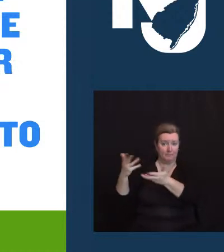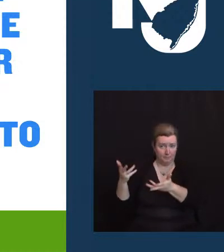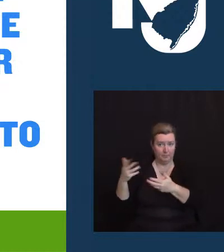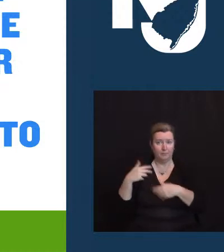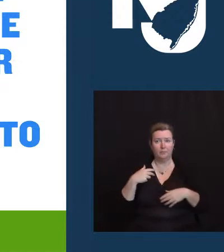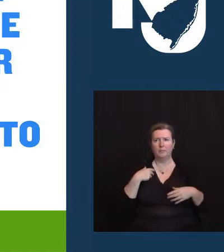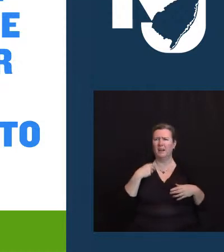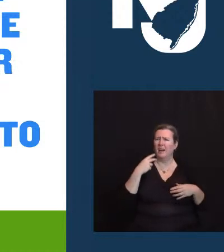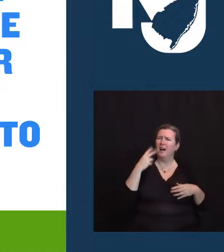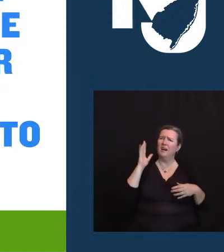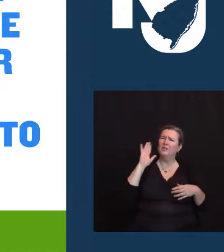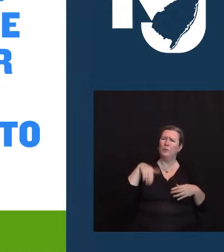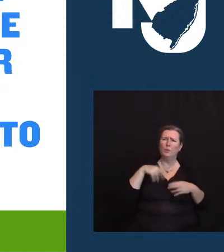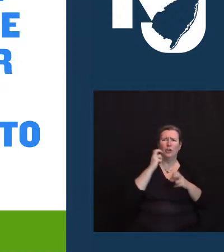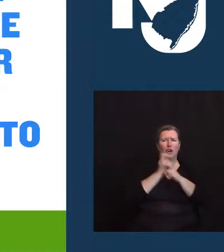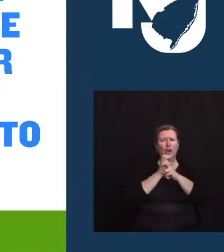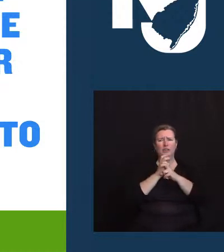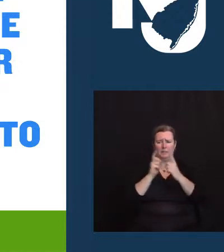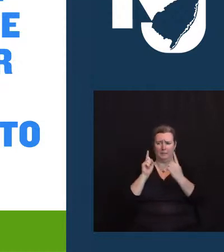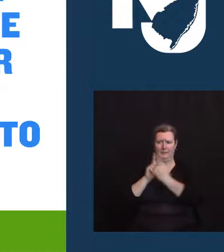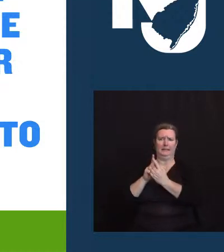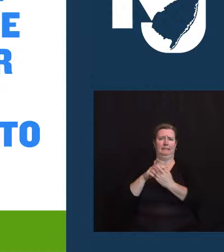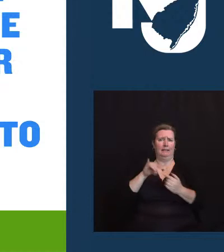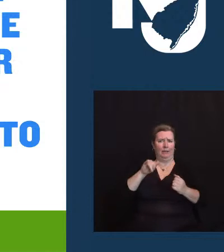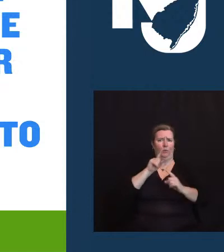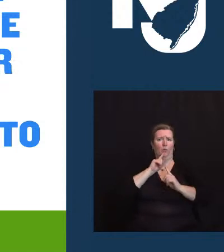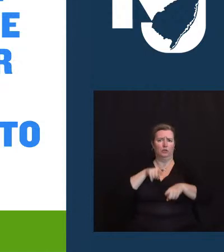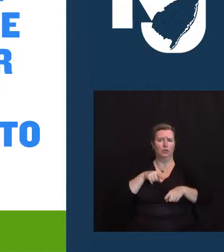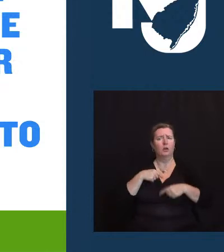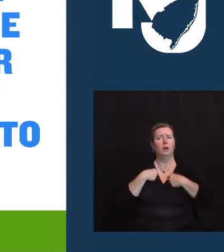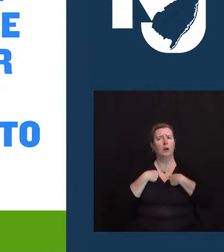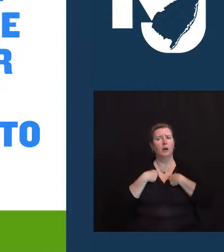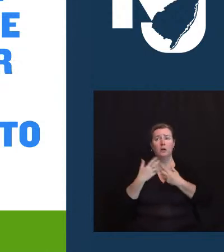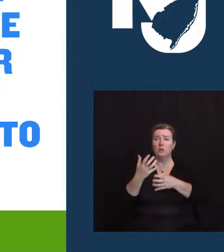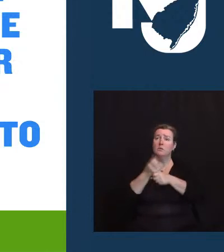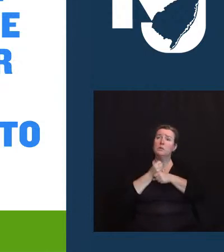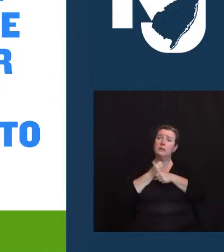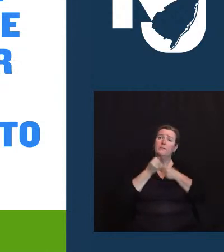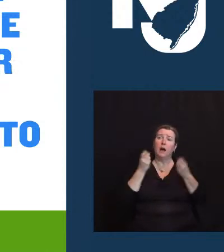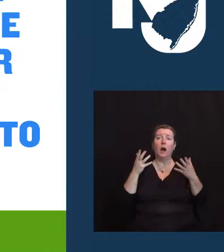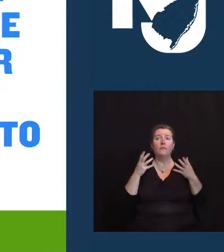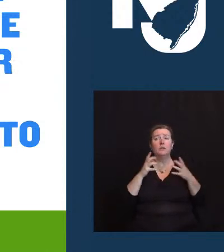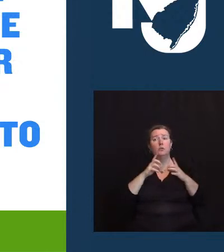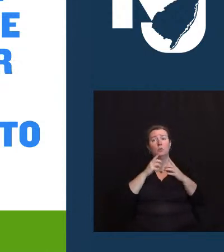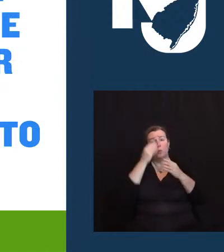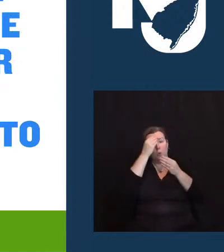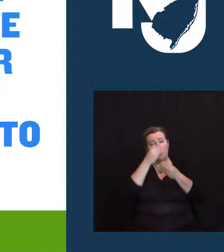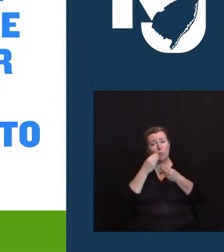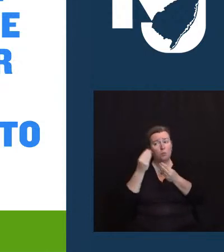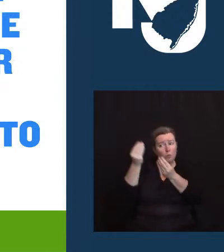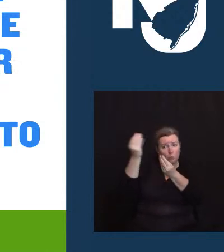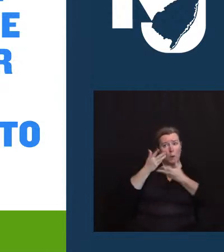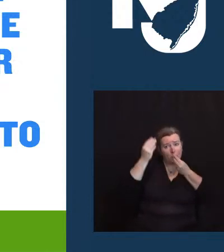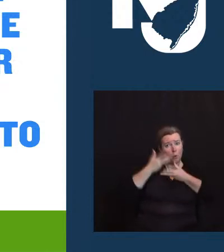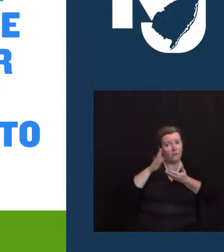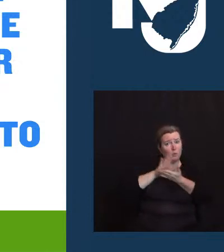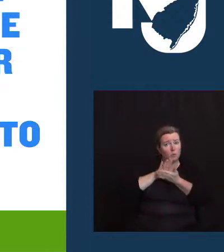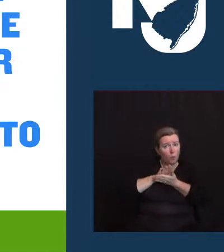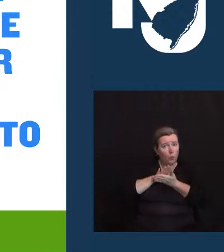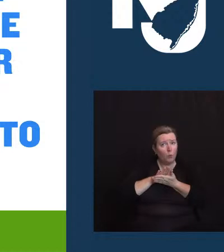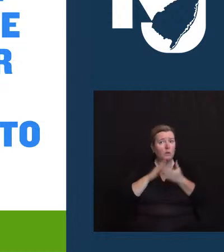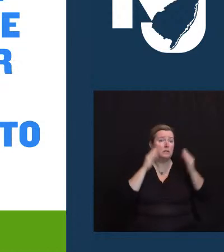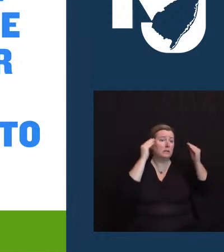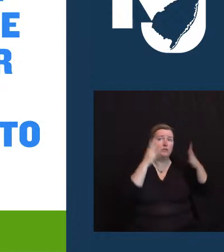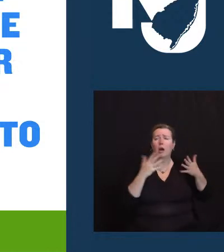hard to do. We have received multiple local reports that point to an overwhelming majority of our educational and classroom leaders having